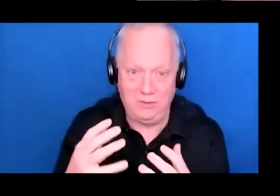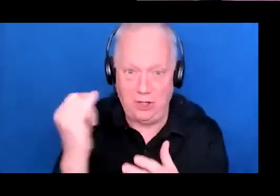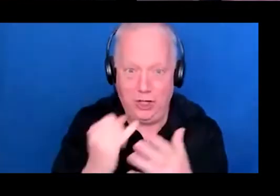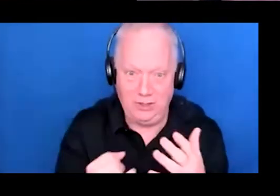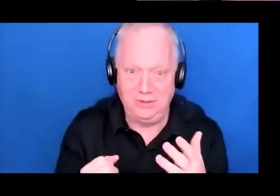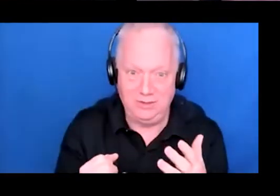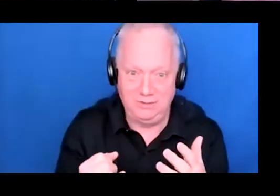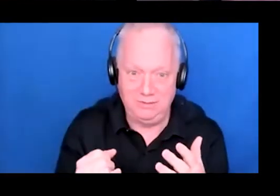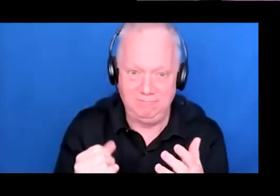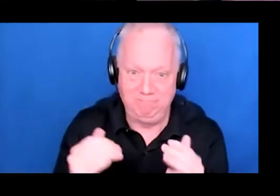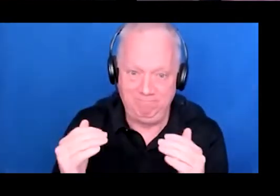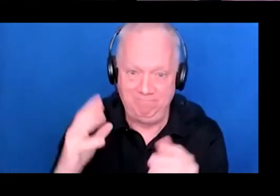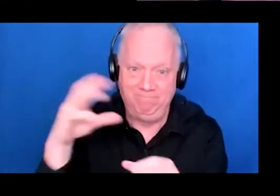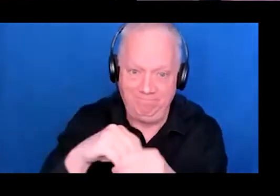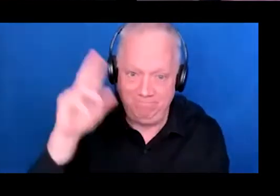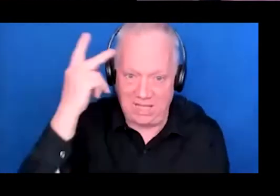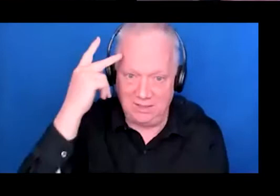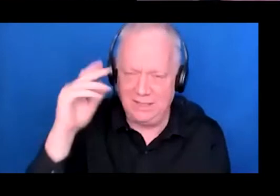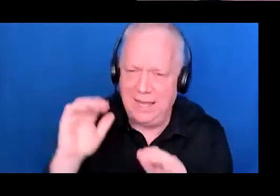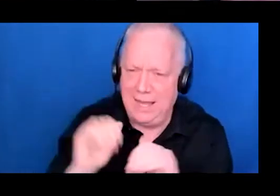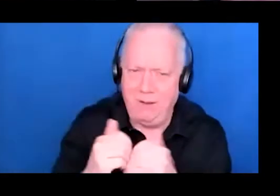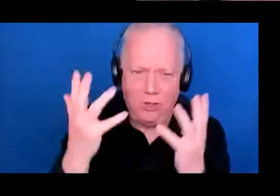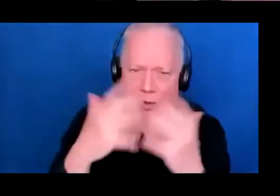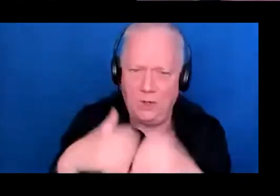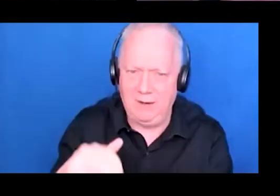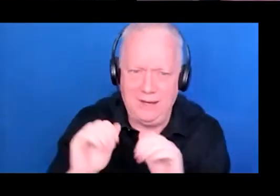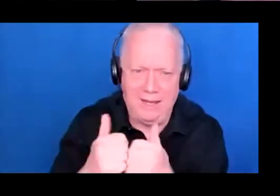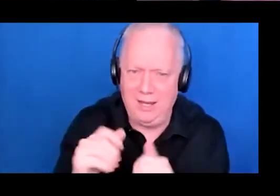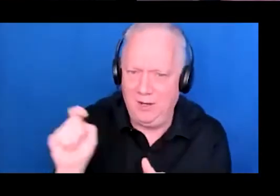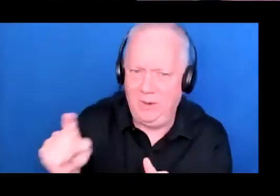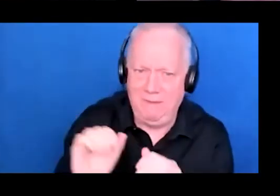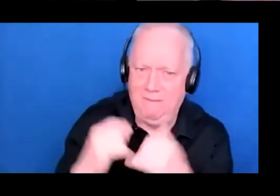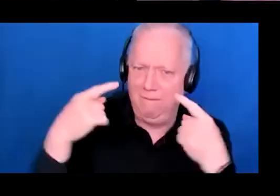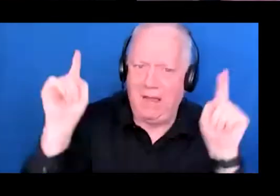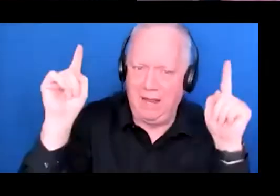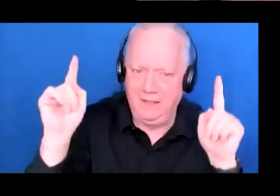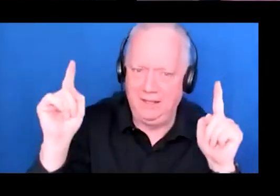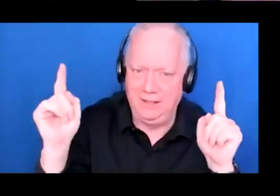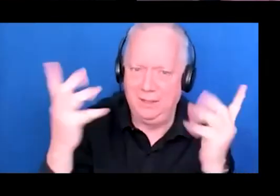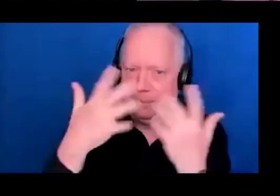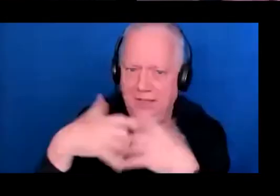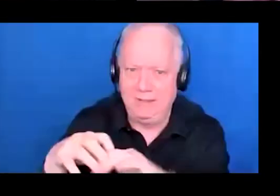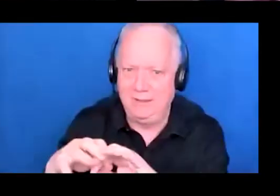as politics. Mm. So how did that work out? How did that finally come to be?